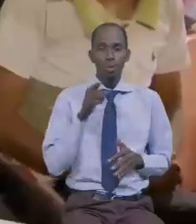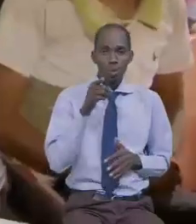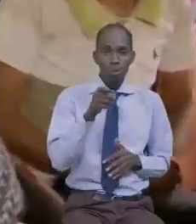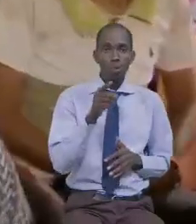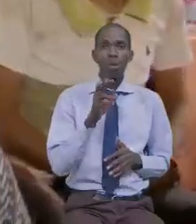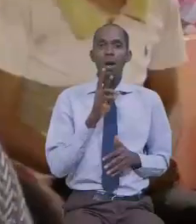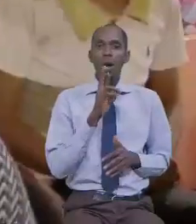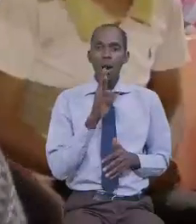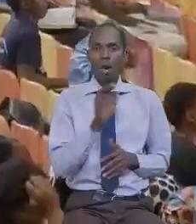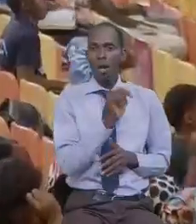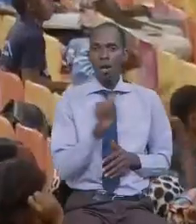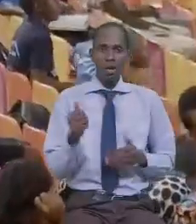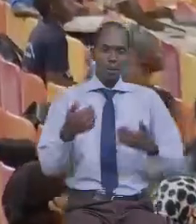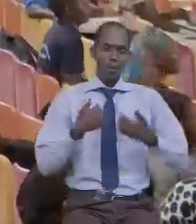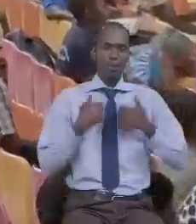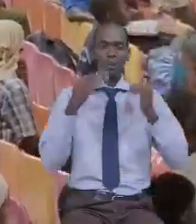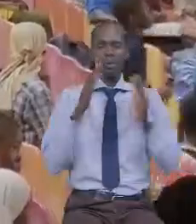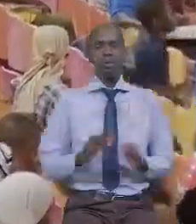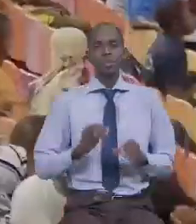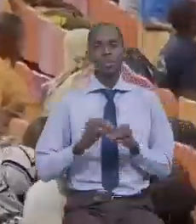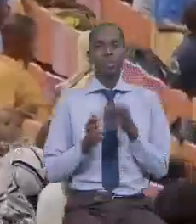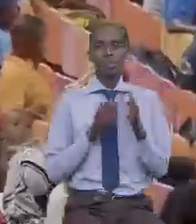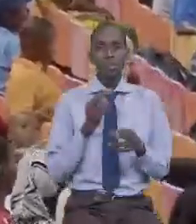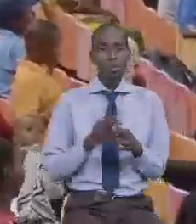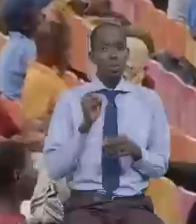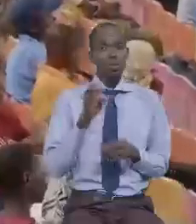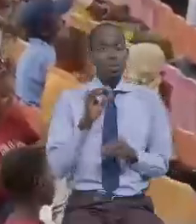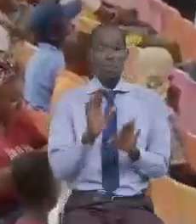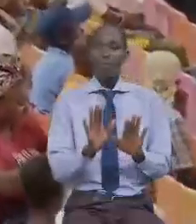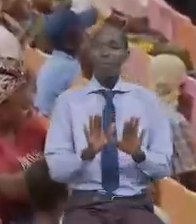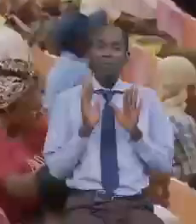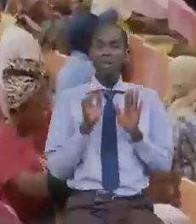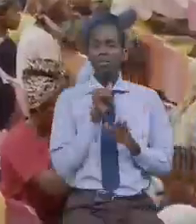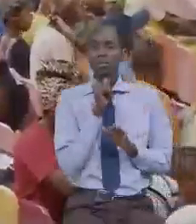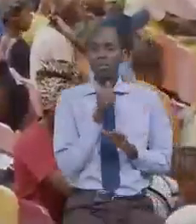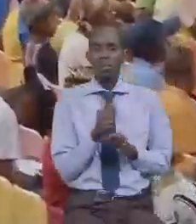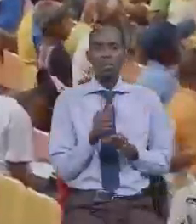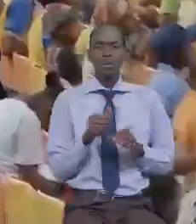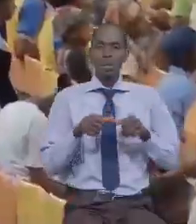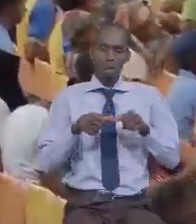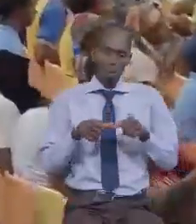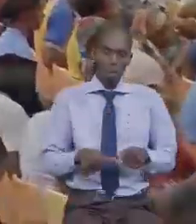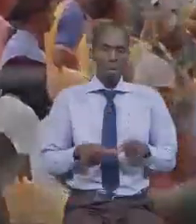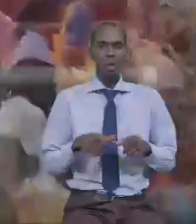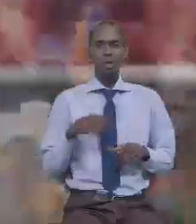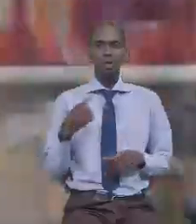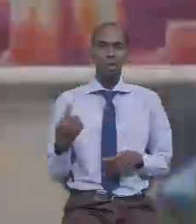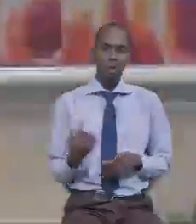a possessor. And so fear not, abide always